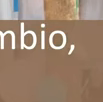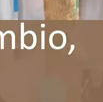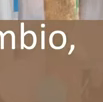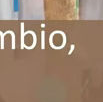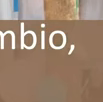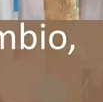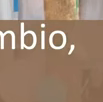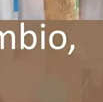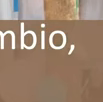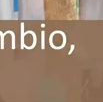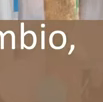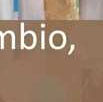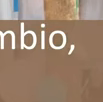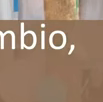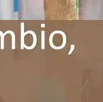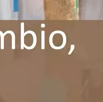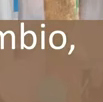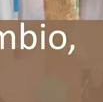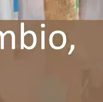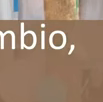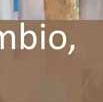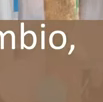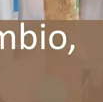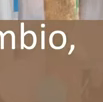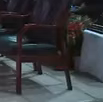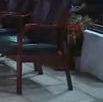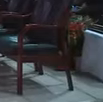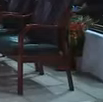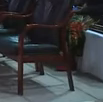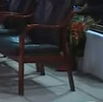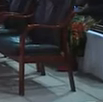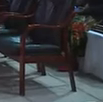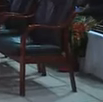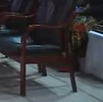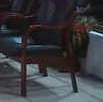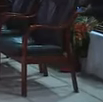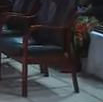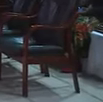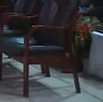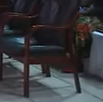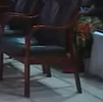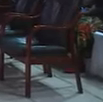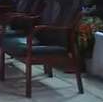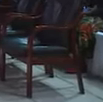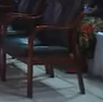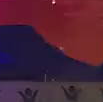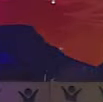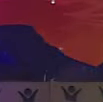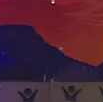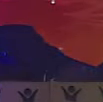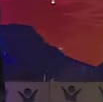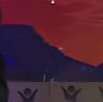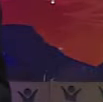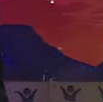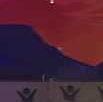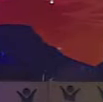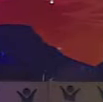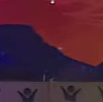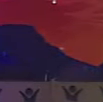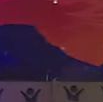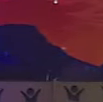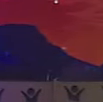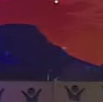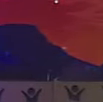Arabic language. We praise God that here at New Life, we have